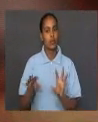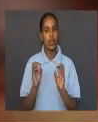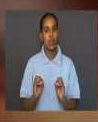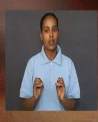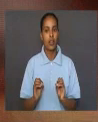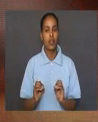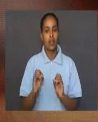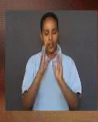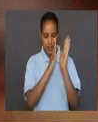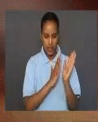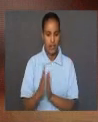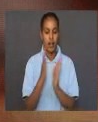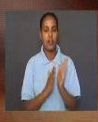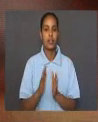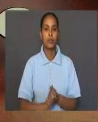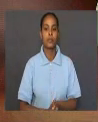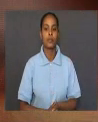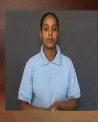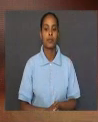Students, let's get ready.